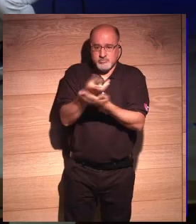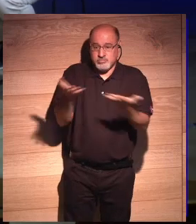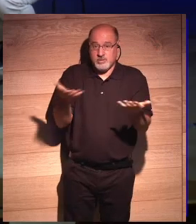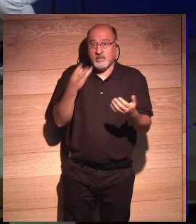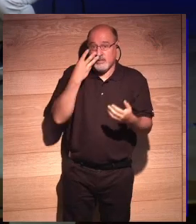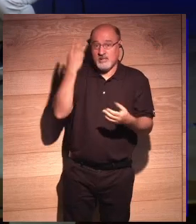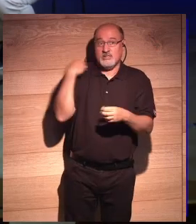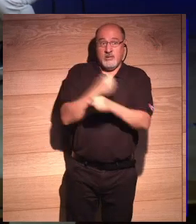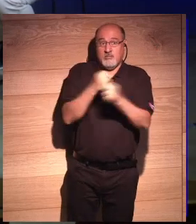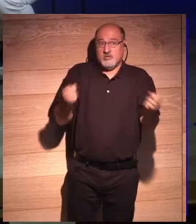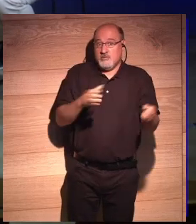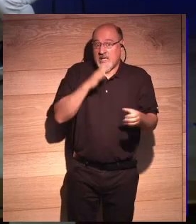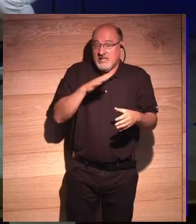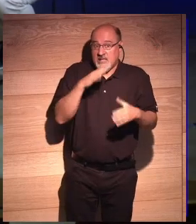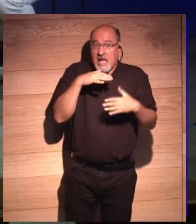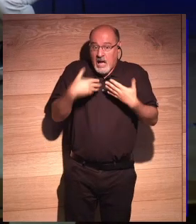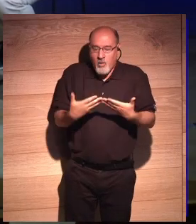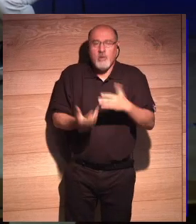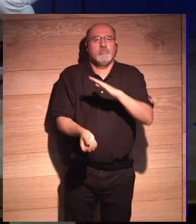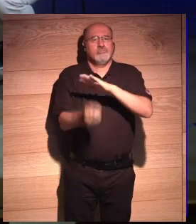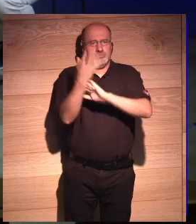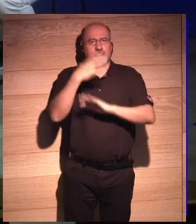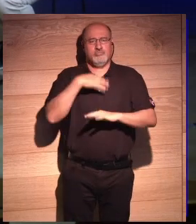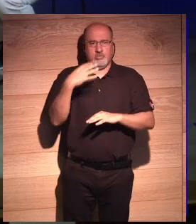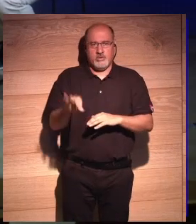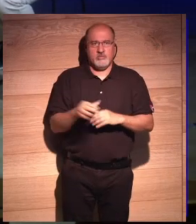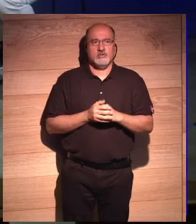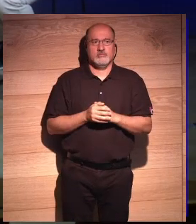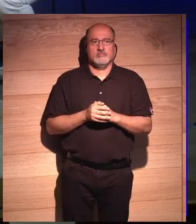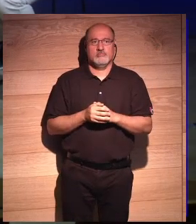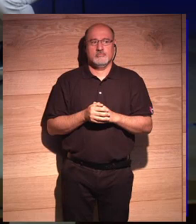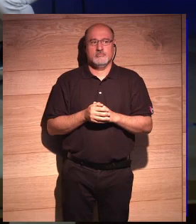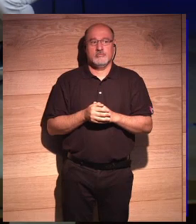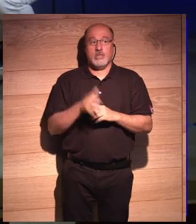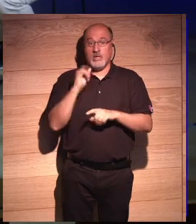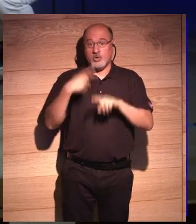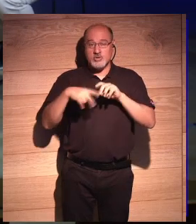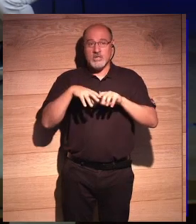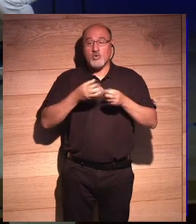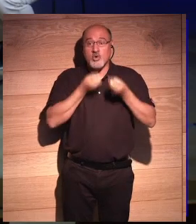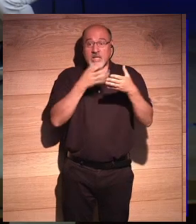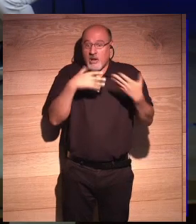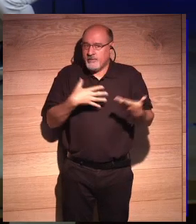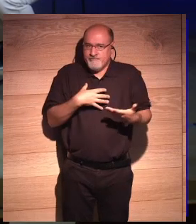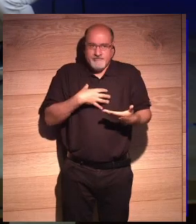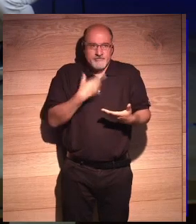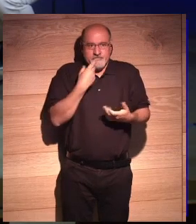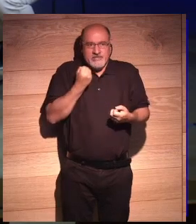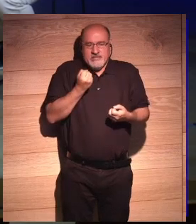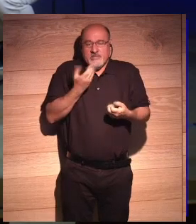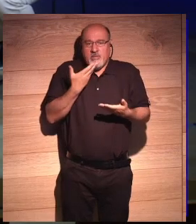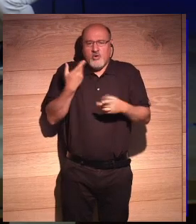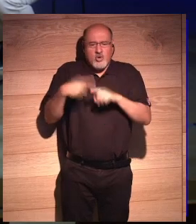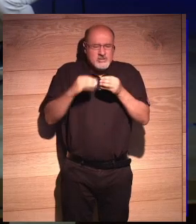developing things that 3 years ago were just impossible. So there are many things that can be told, but we